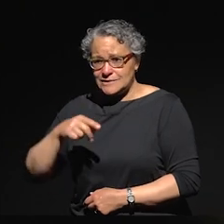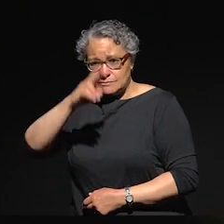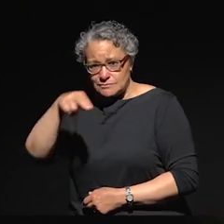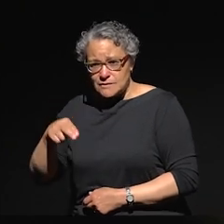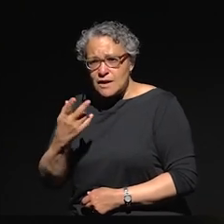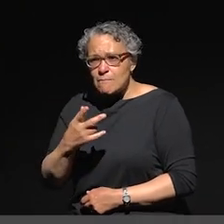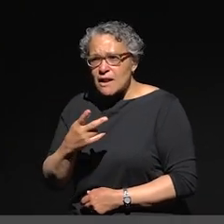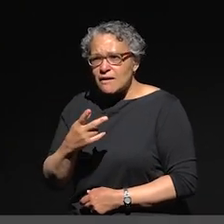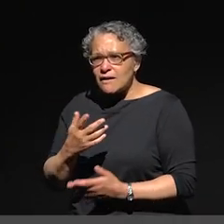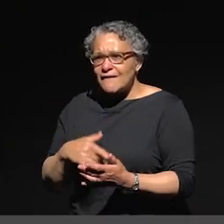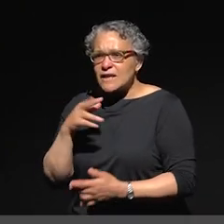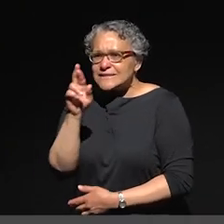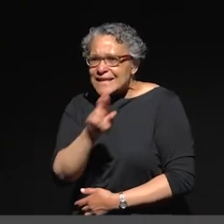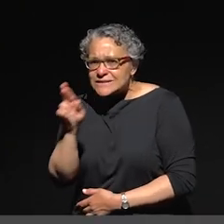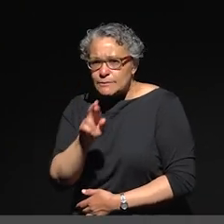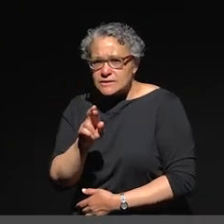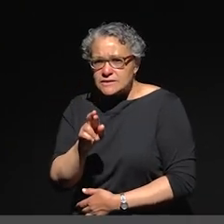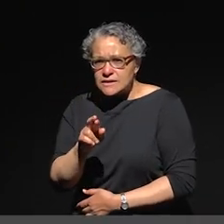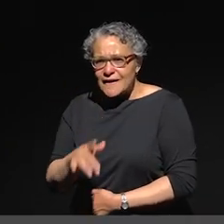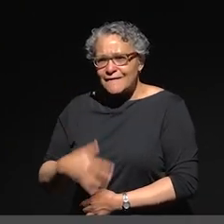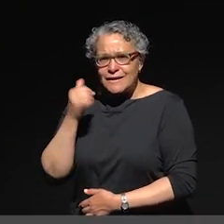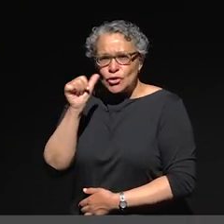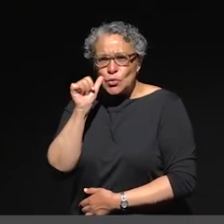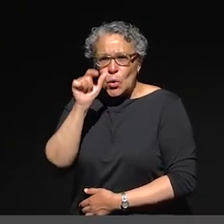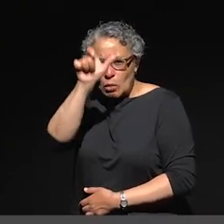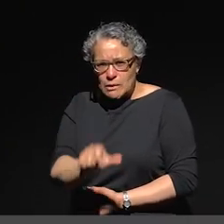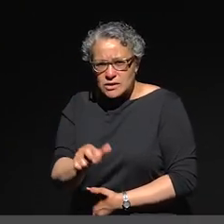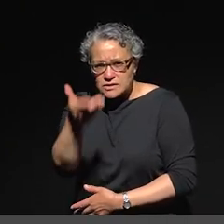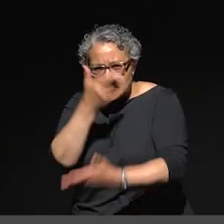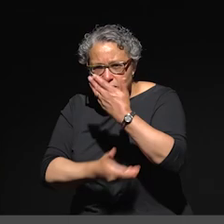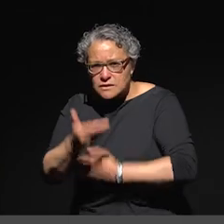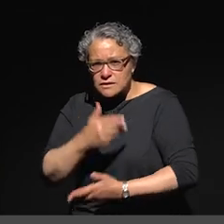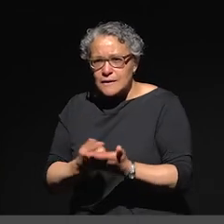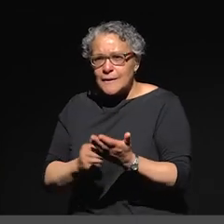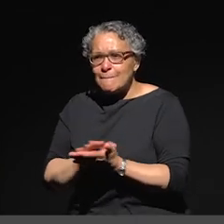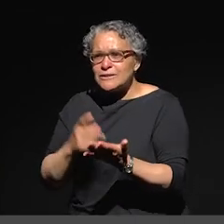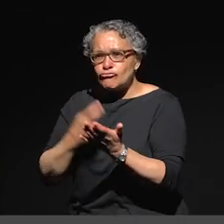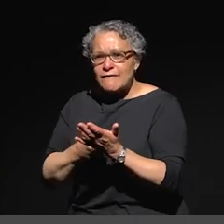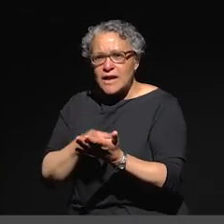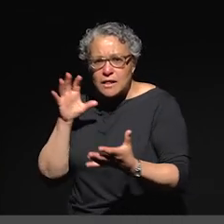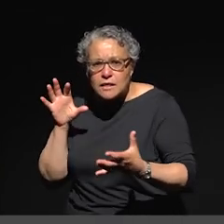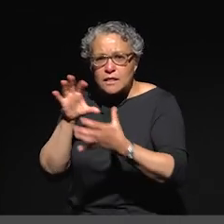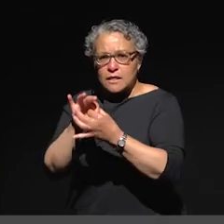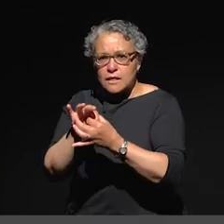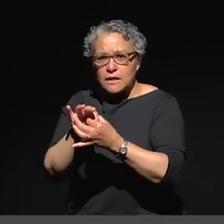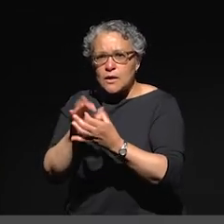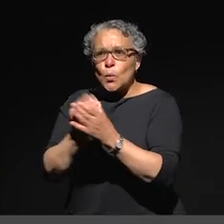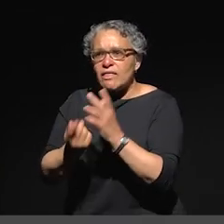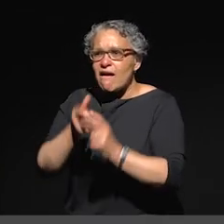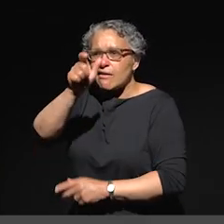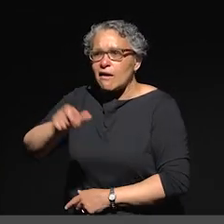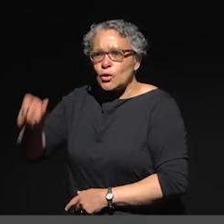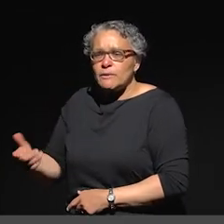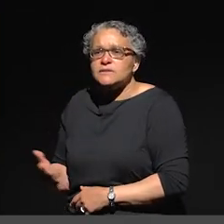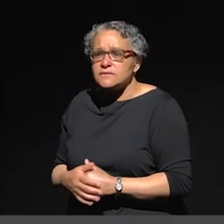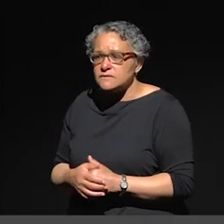a description of somebody, an engagement that I think is very key to understanding Raphael, his human engagement.